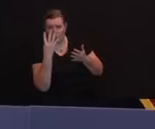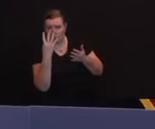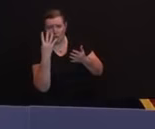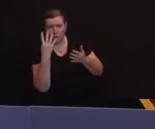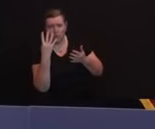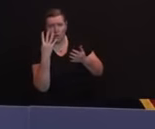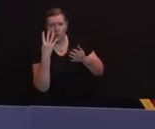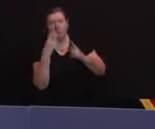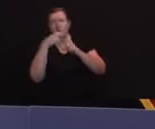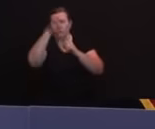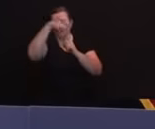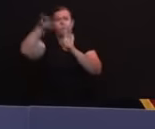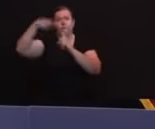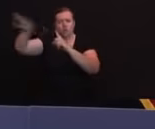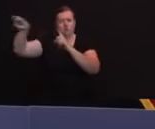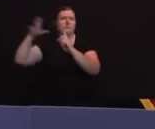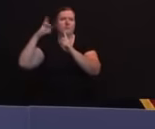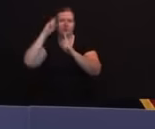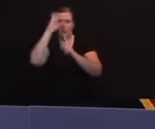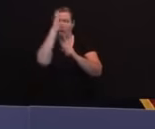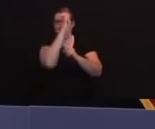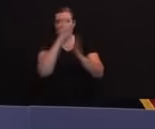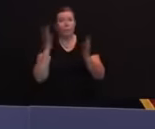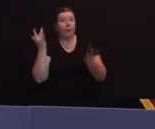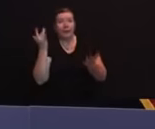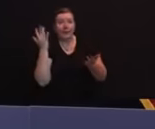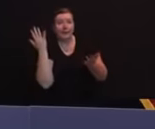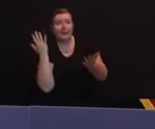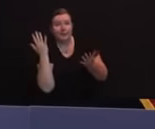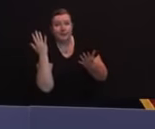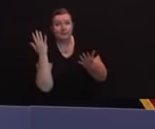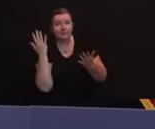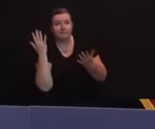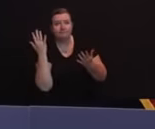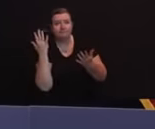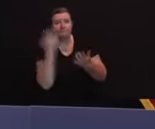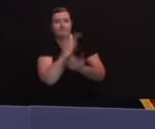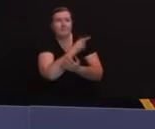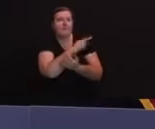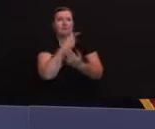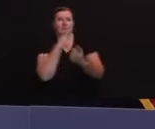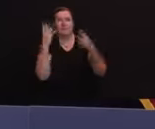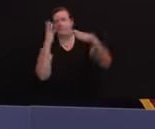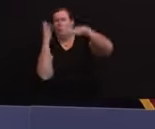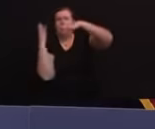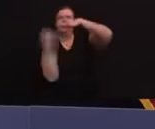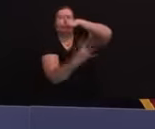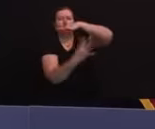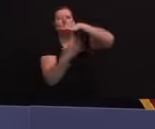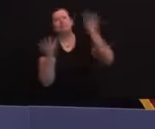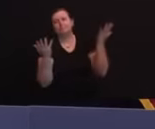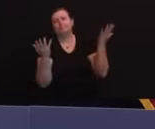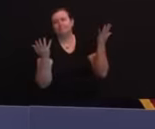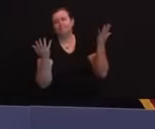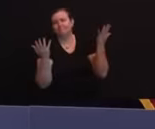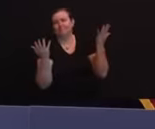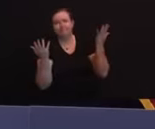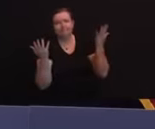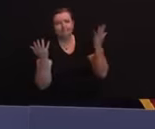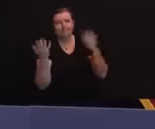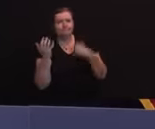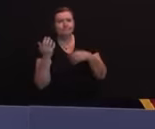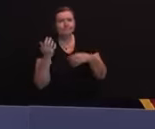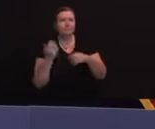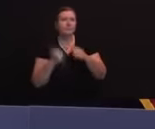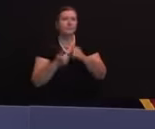divert. The reason is patient volume, and the maximum time they've been on divert